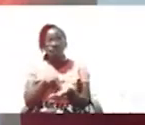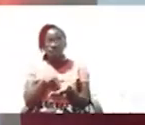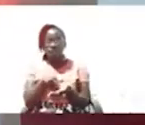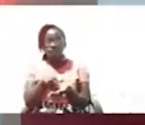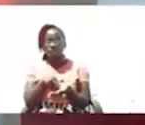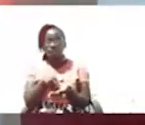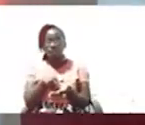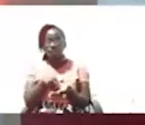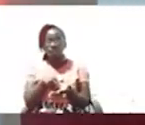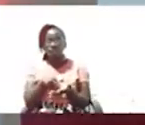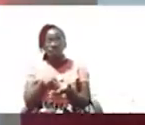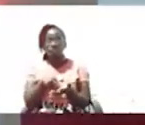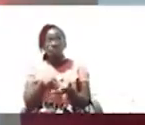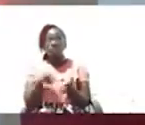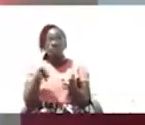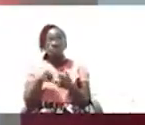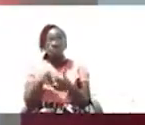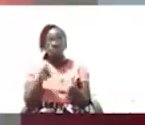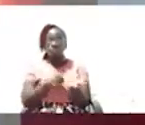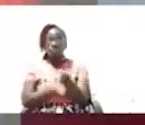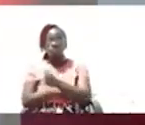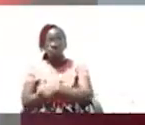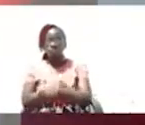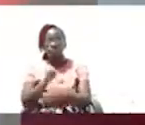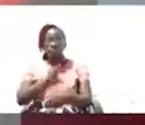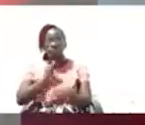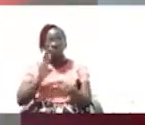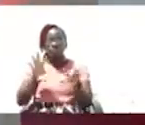Eti ene mi fani ye mi wura.